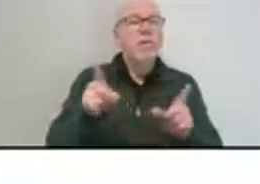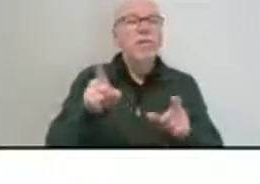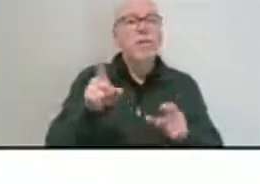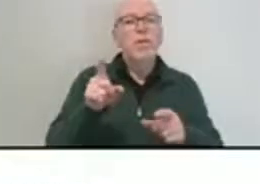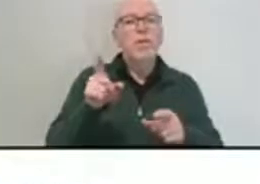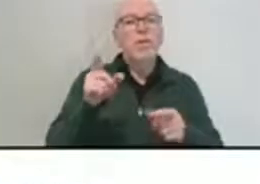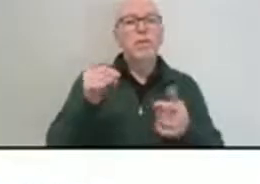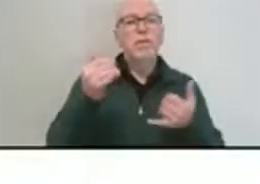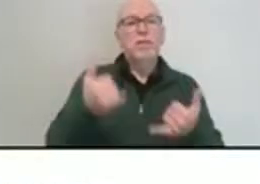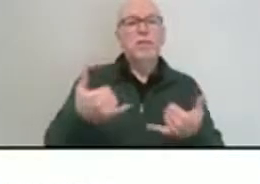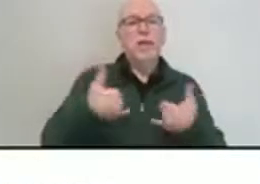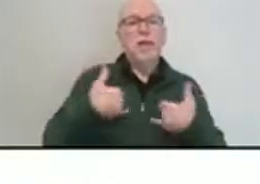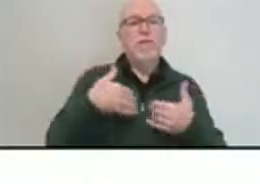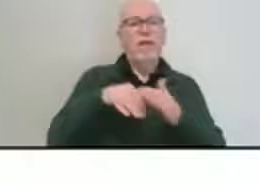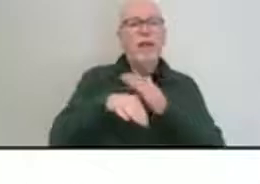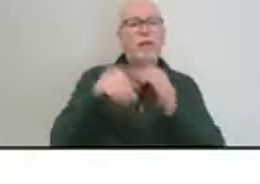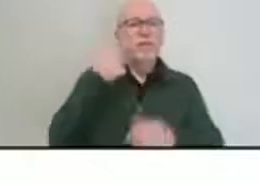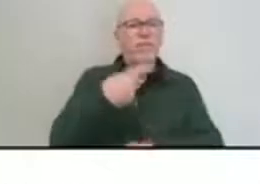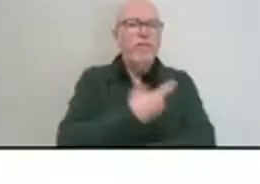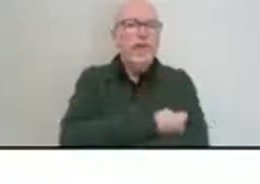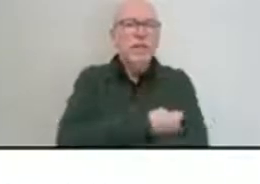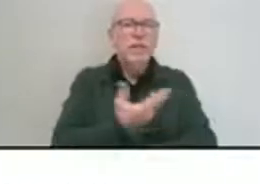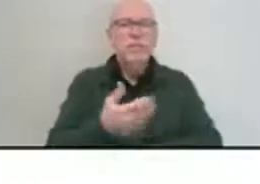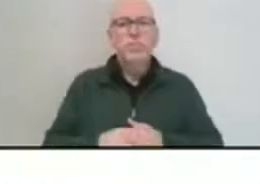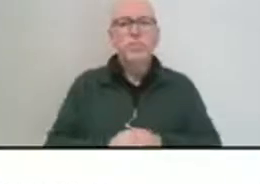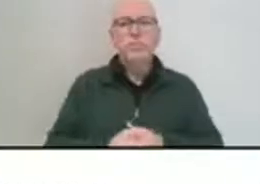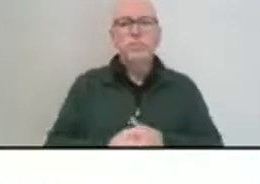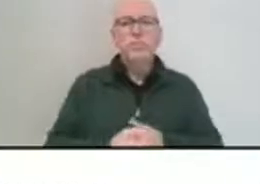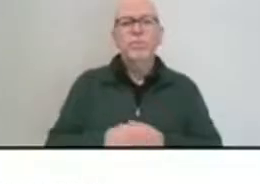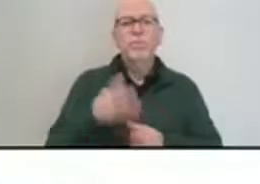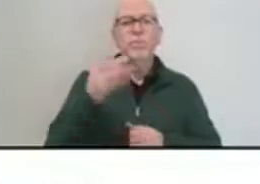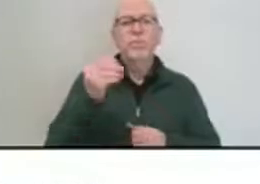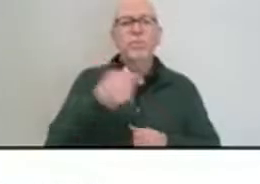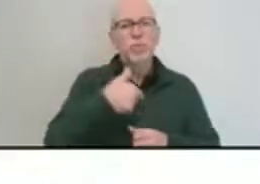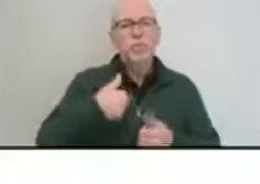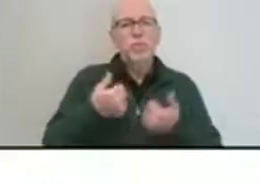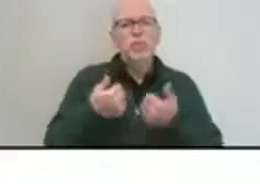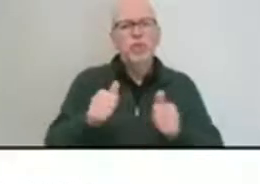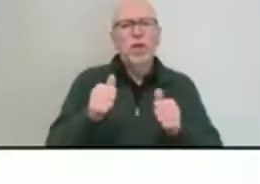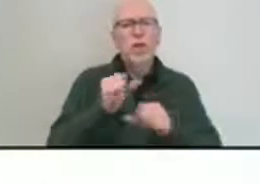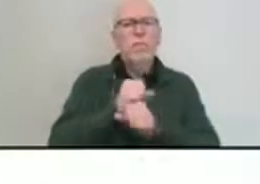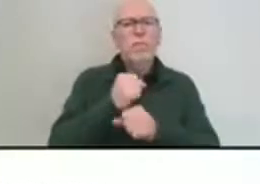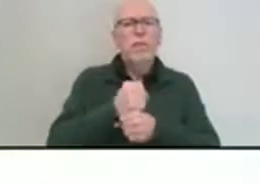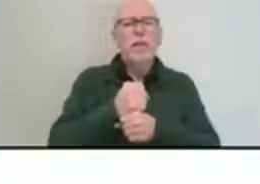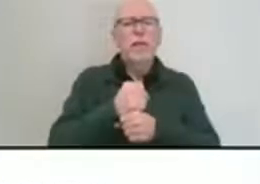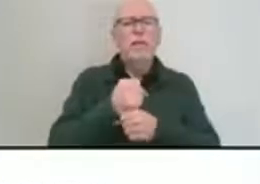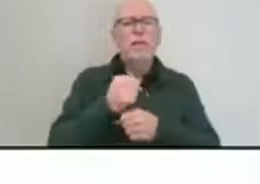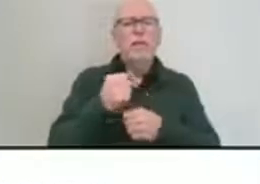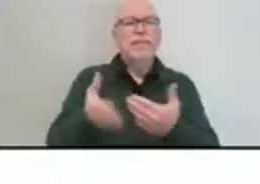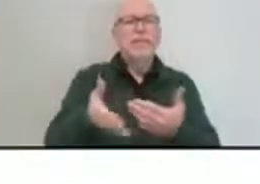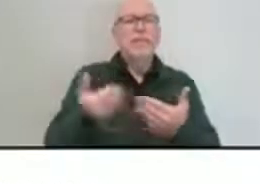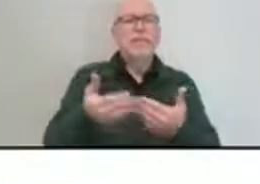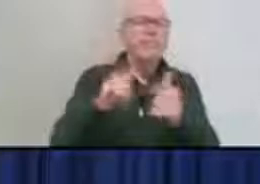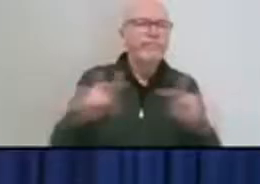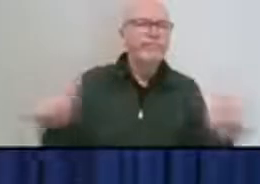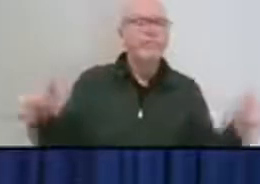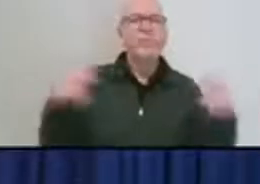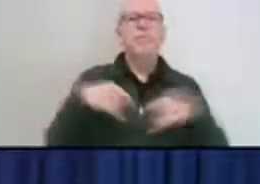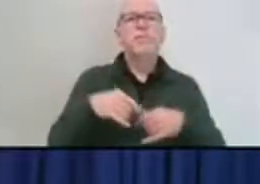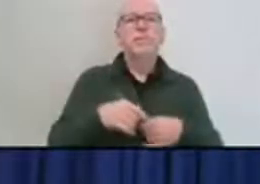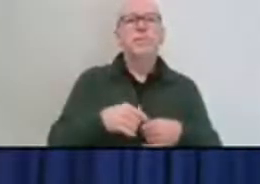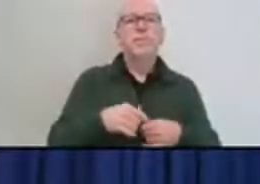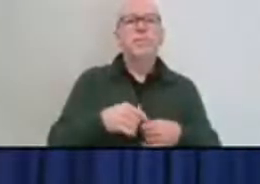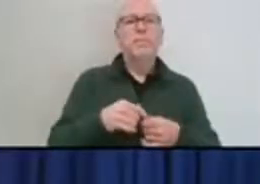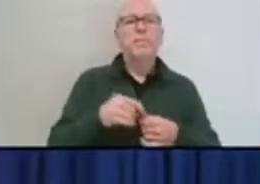for the vaccine. Dr. Weaver made it clear that expanding vaccine eligibility is solely dependent on vaccine supply. The state has been